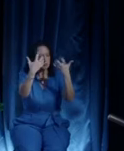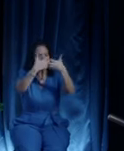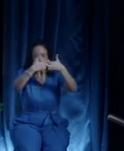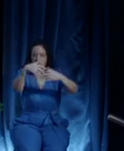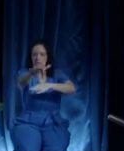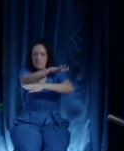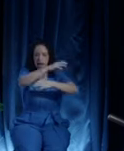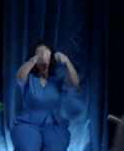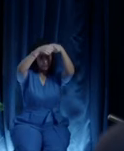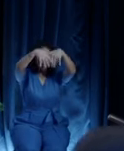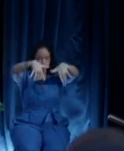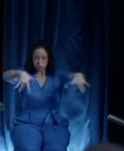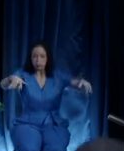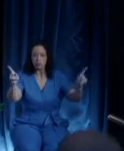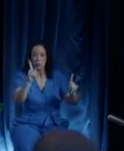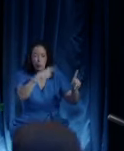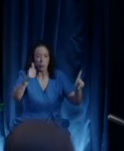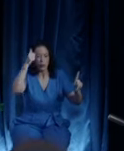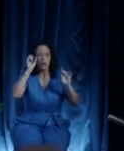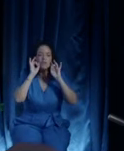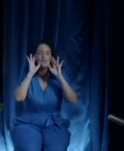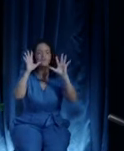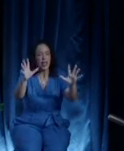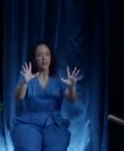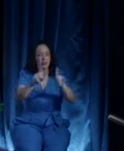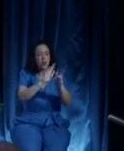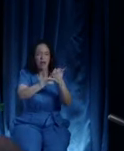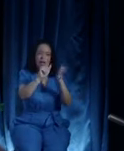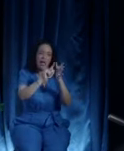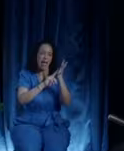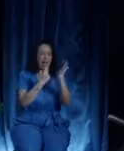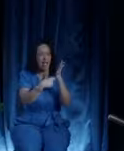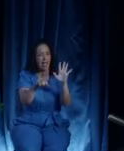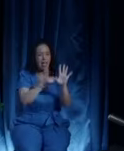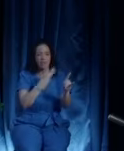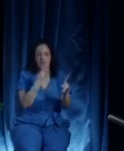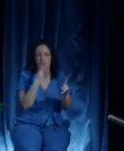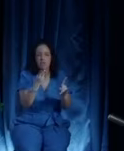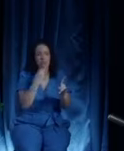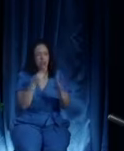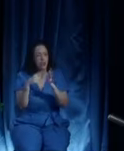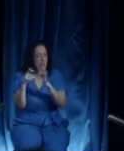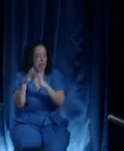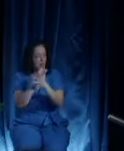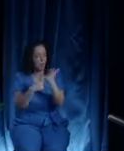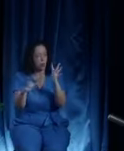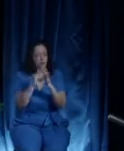all the big names, but, you know, people like, who was Henry III? Who was Edward IV? What did George II